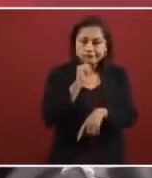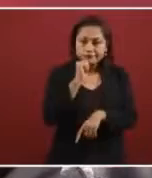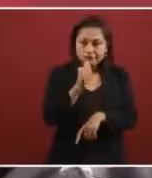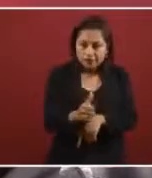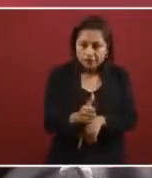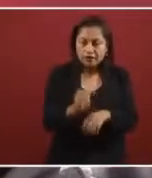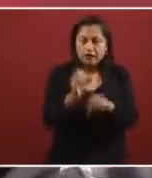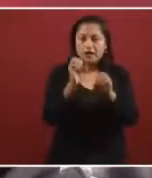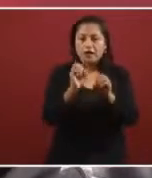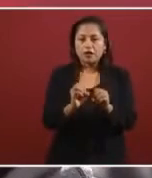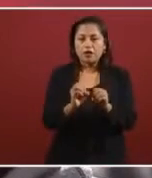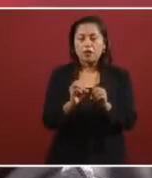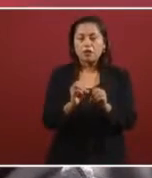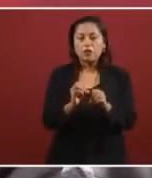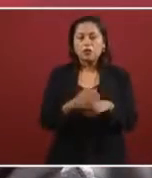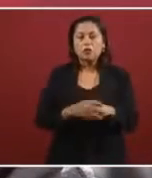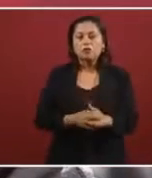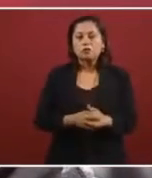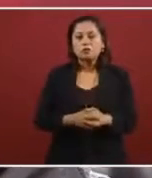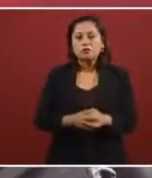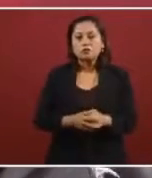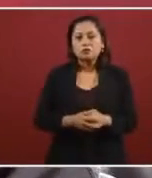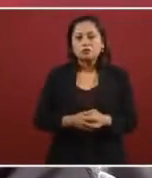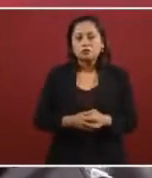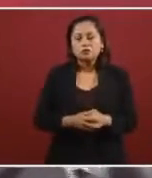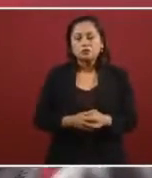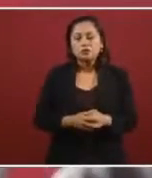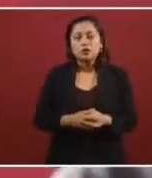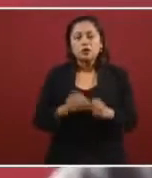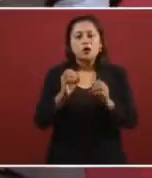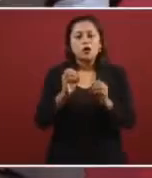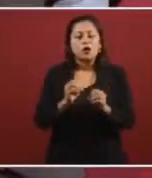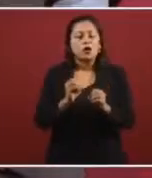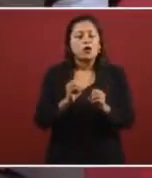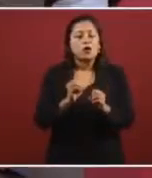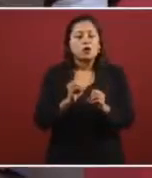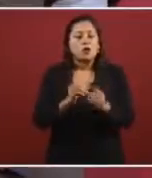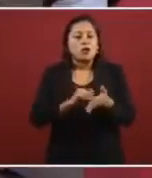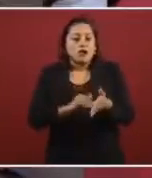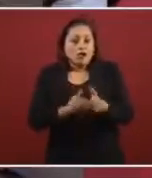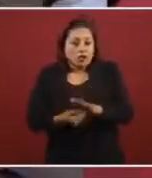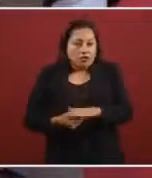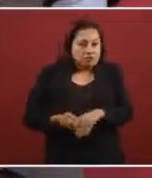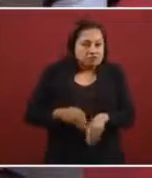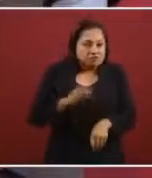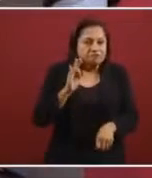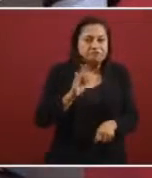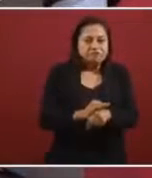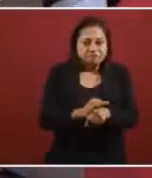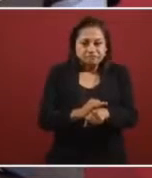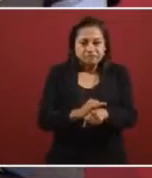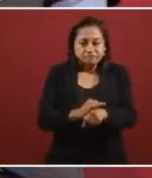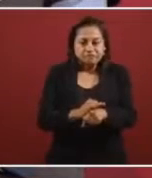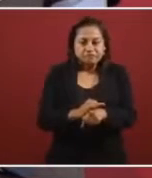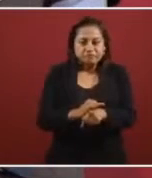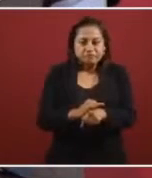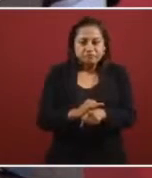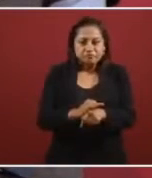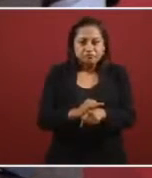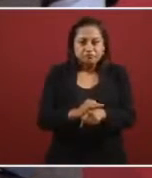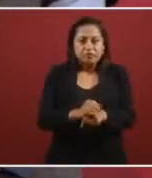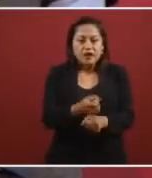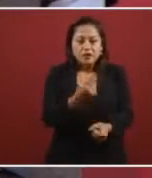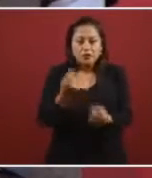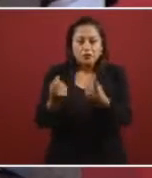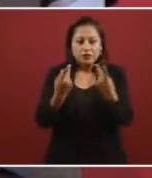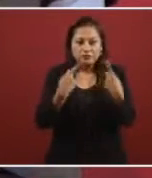no controversy de las autoridades from the authorities con quienes participaron with those that en estos participated